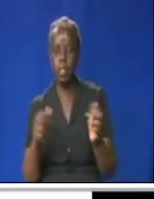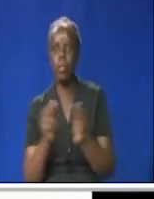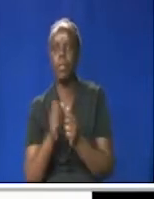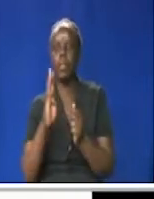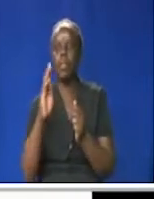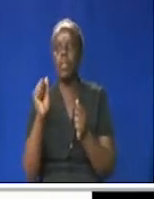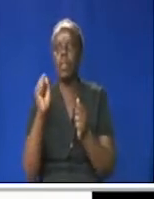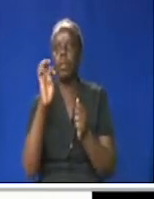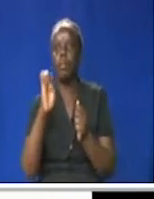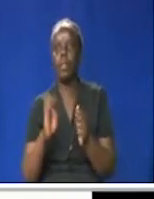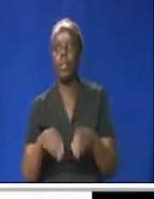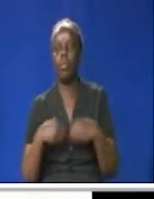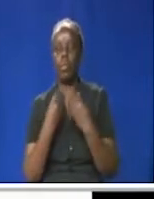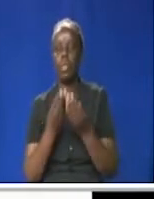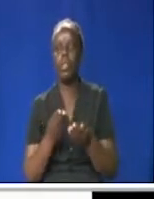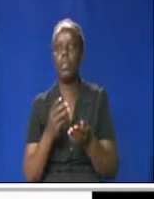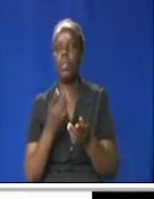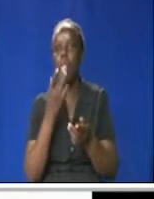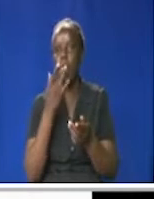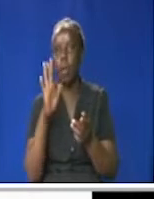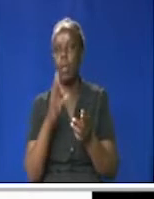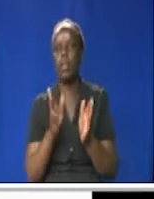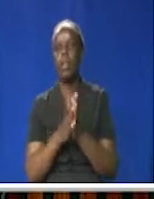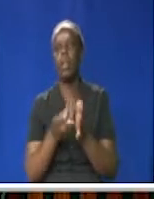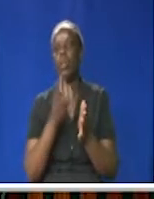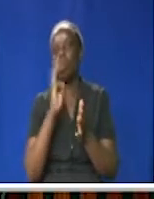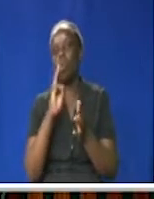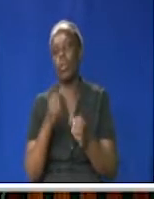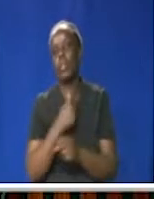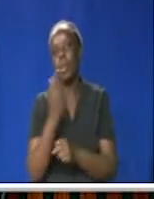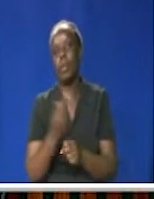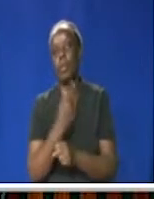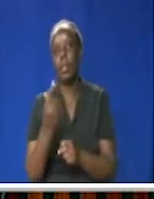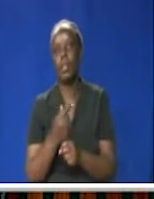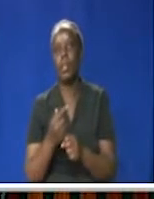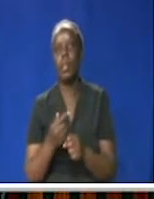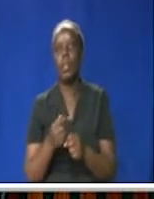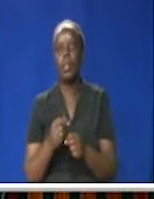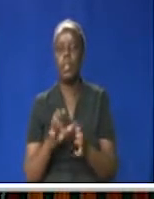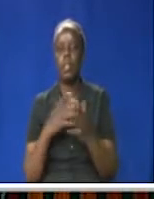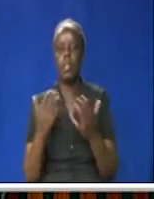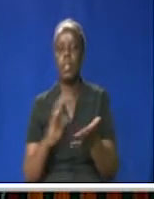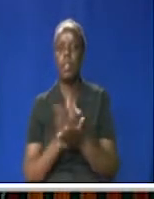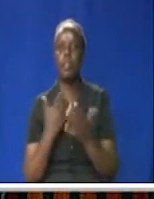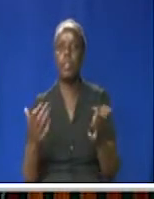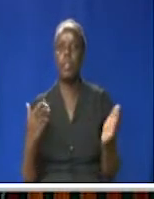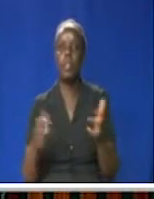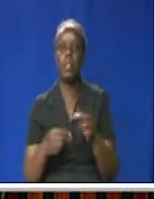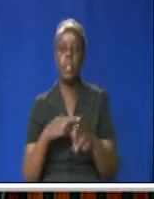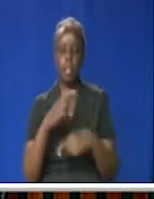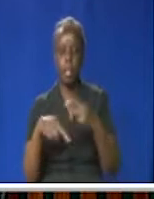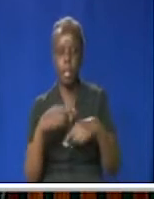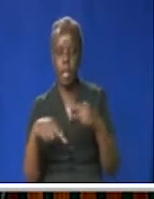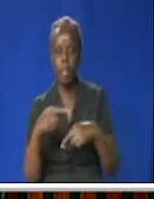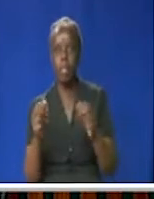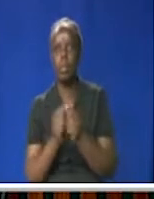to give salt and water only. A substance that reacts with a base to give salt